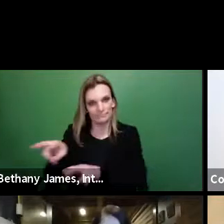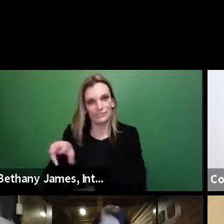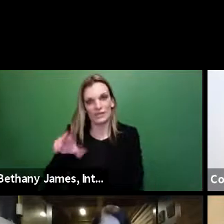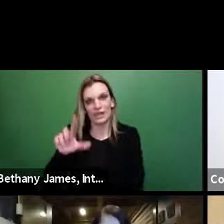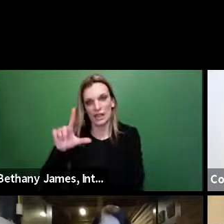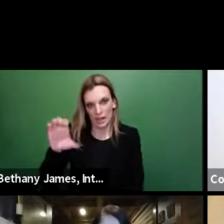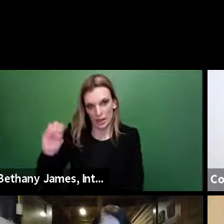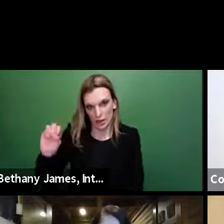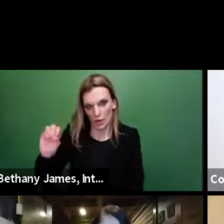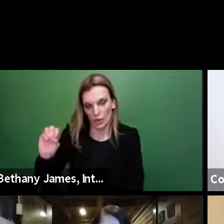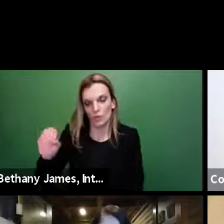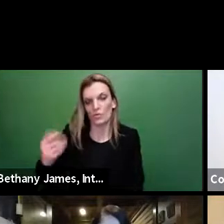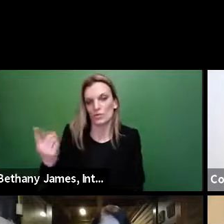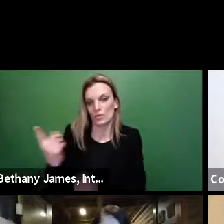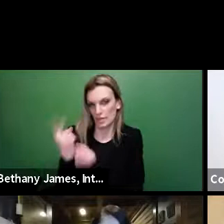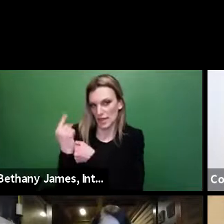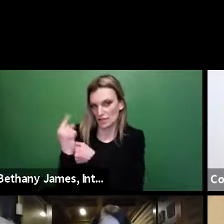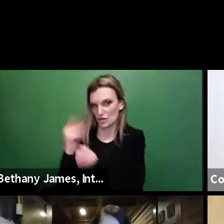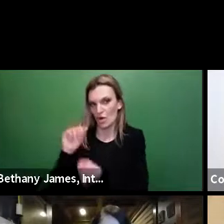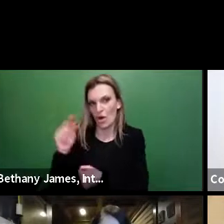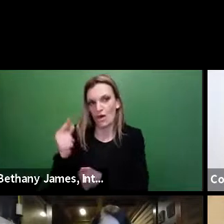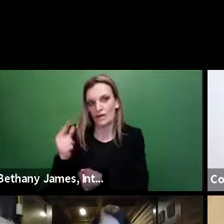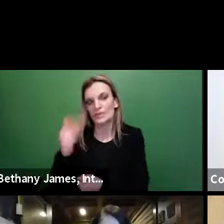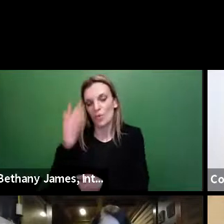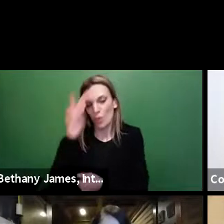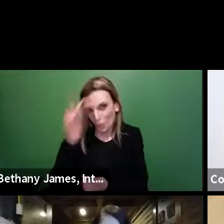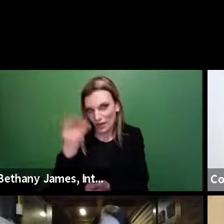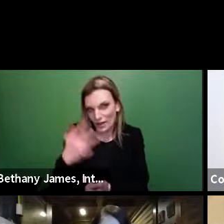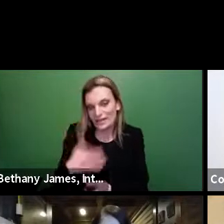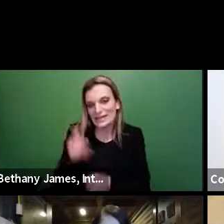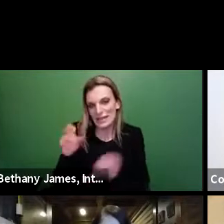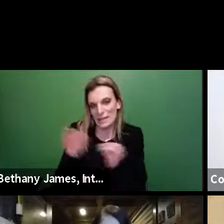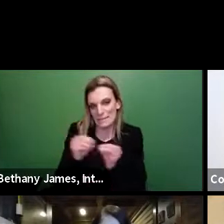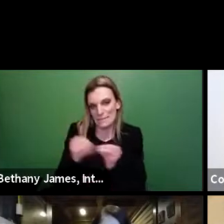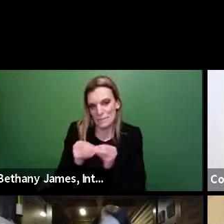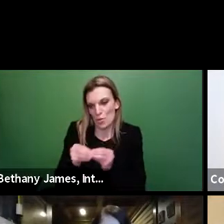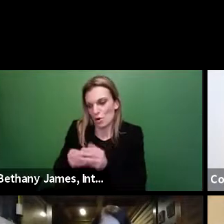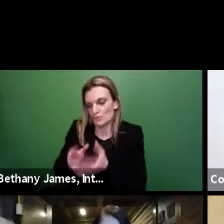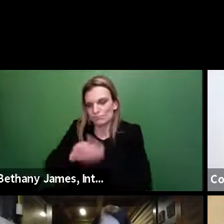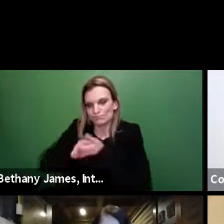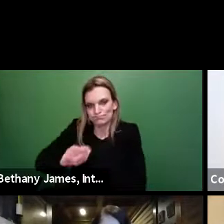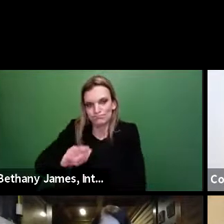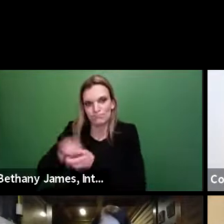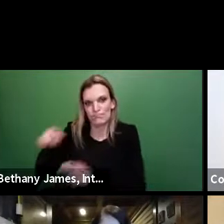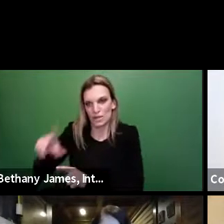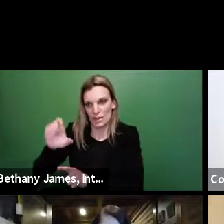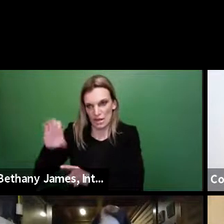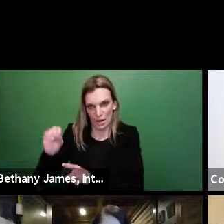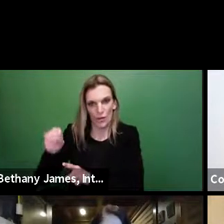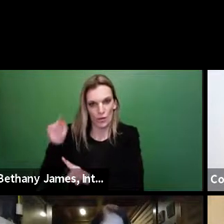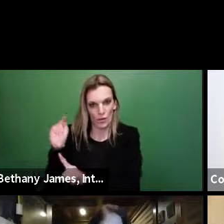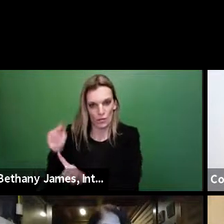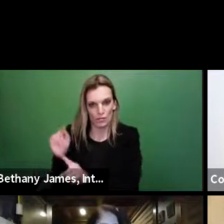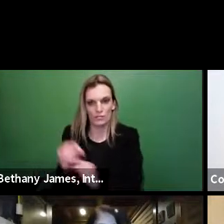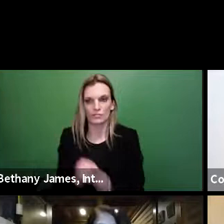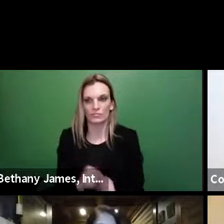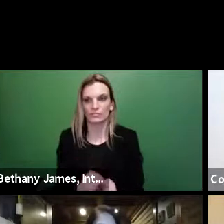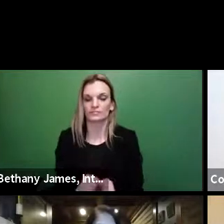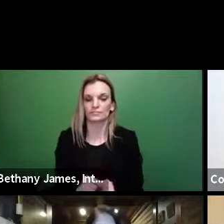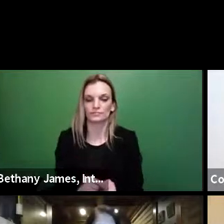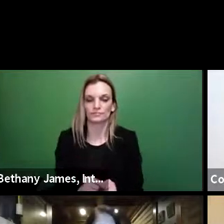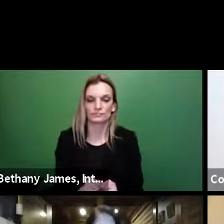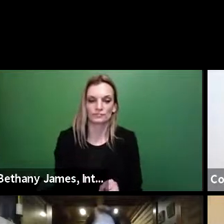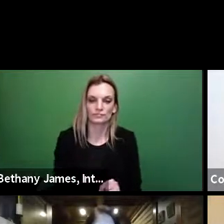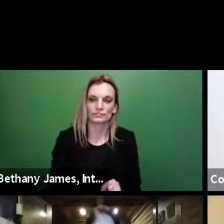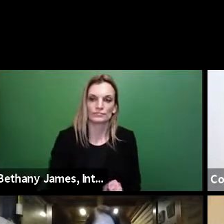August of last year so that we could have more direct collaboration across the department within LEO. And